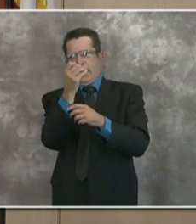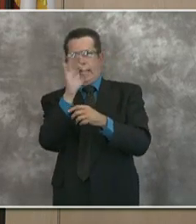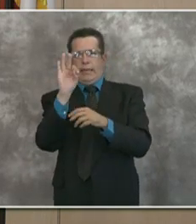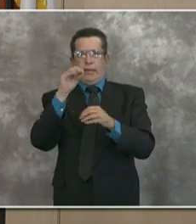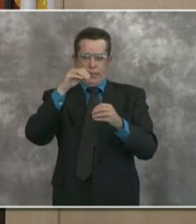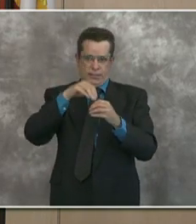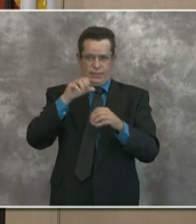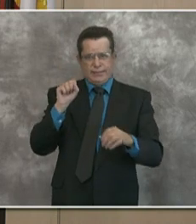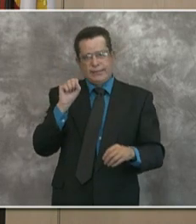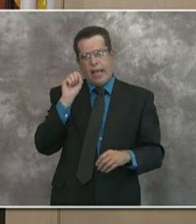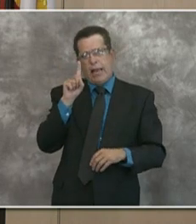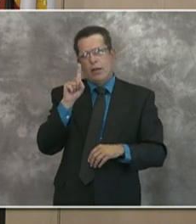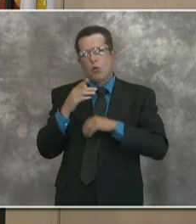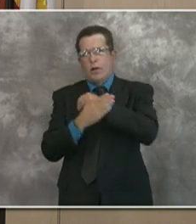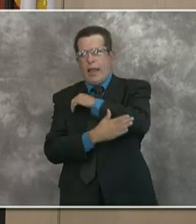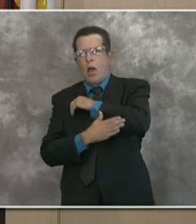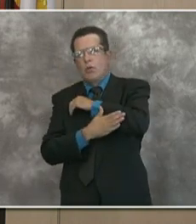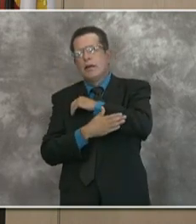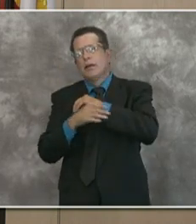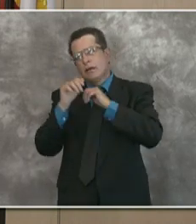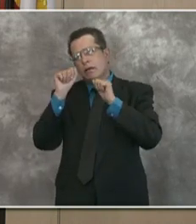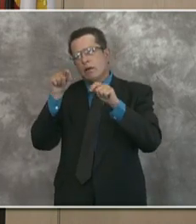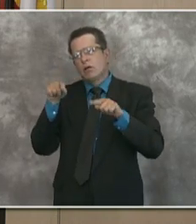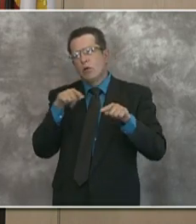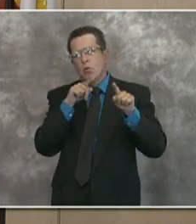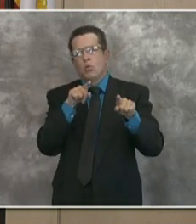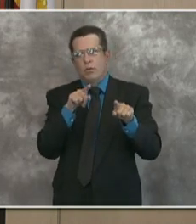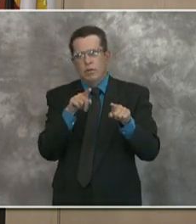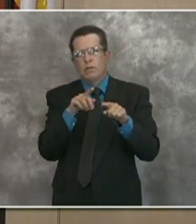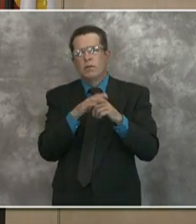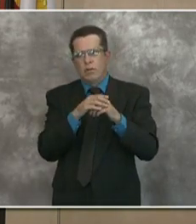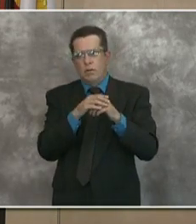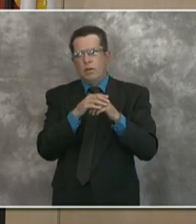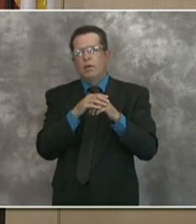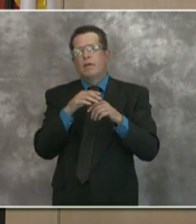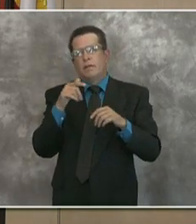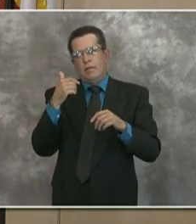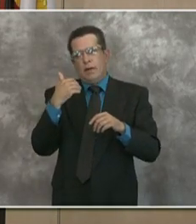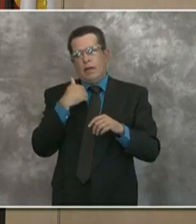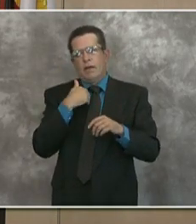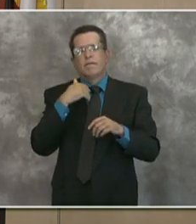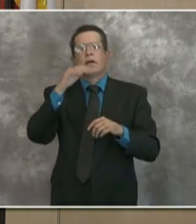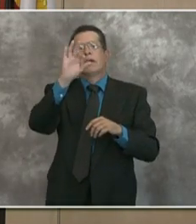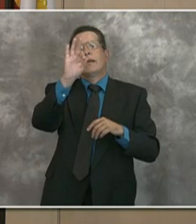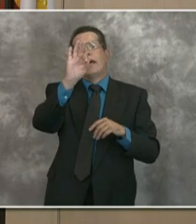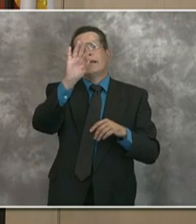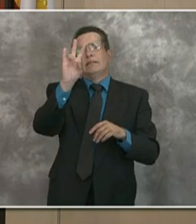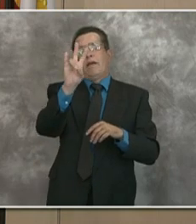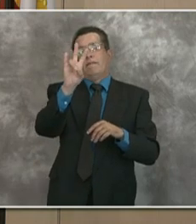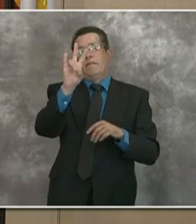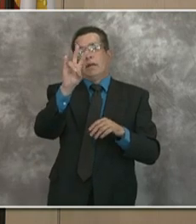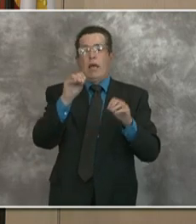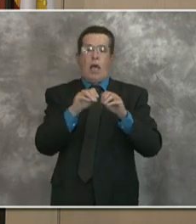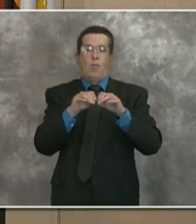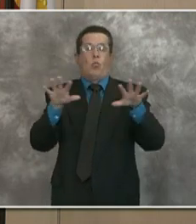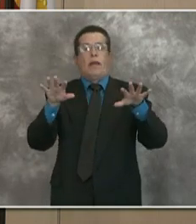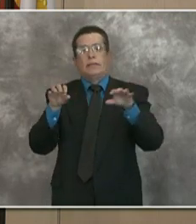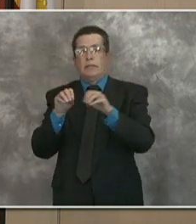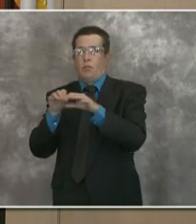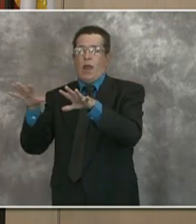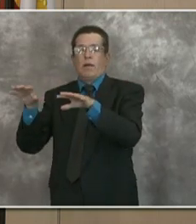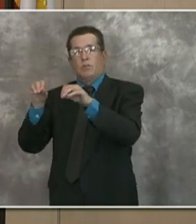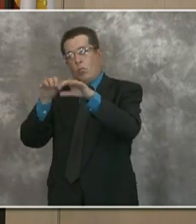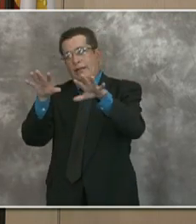Diego County, we can go to the county seal. There have been 97 cumulative outbreaks in congregate and